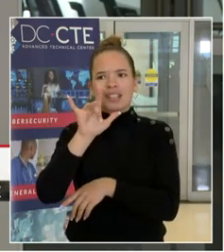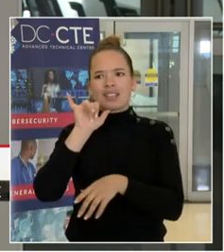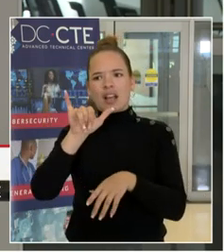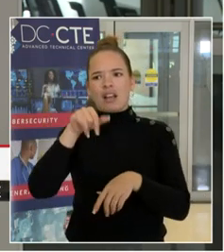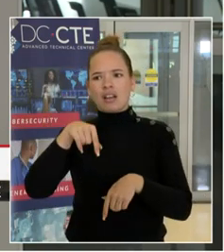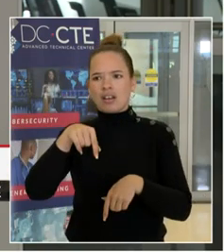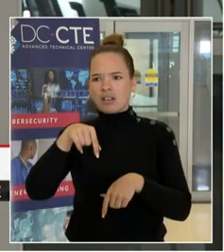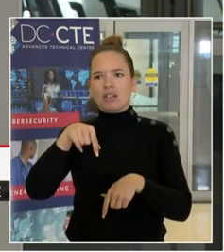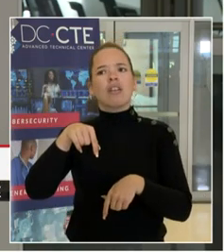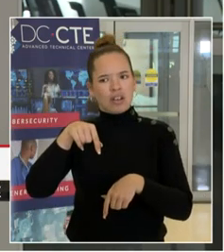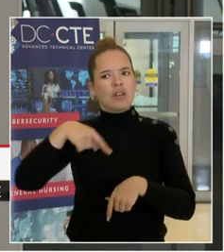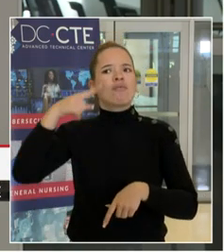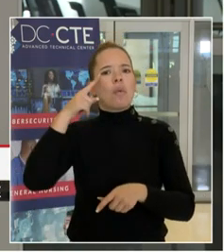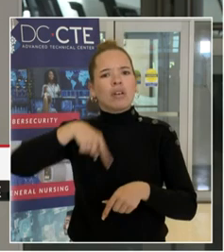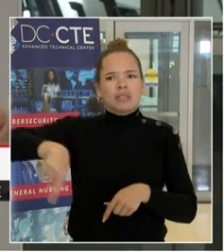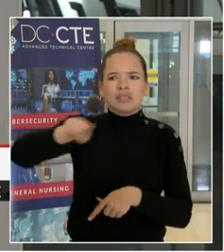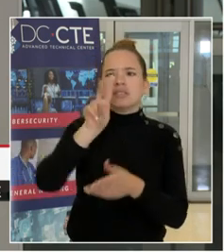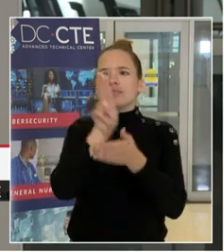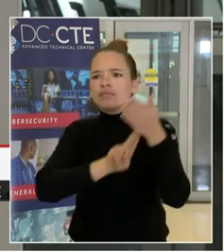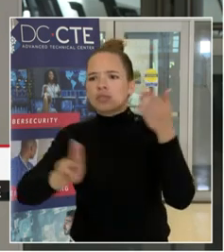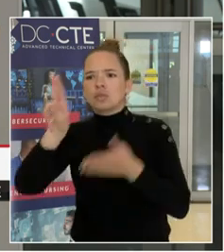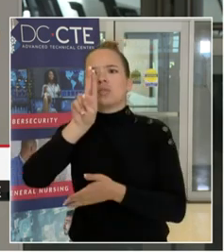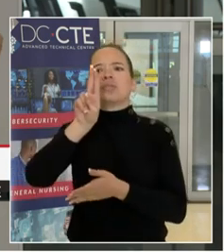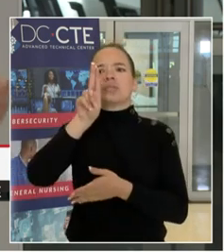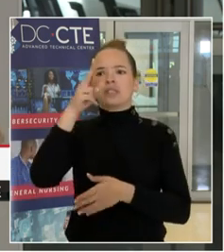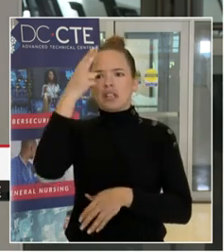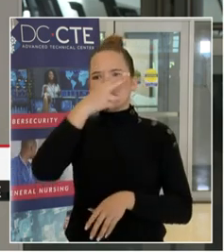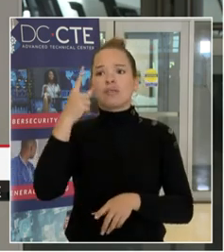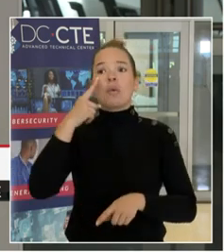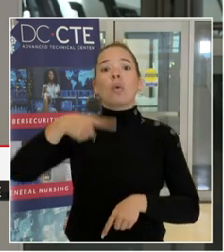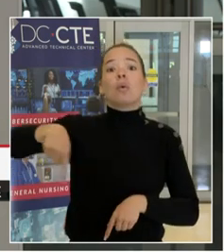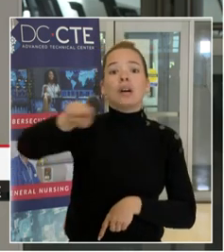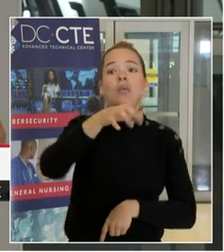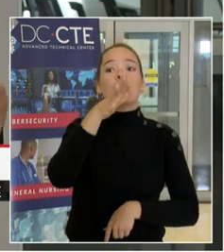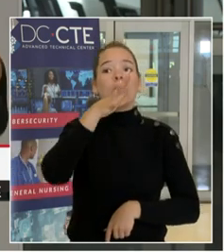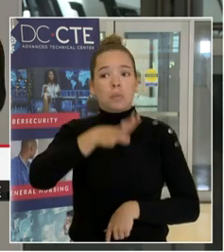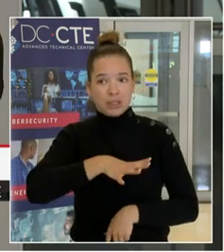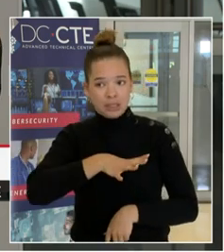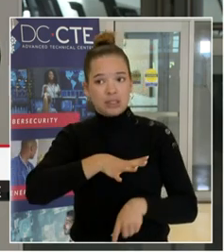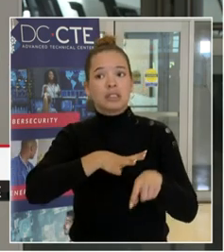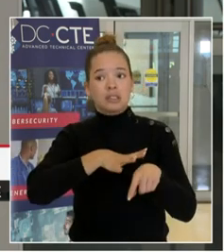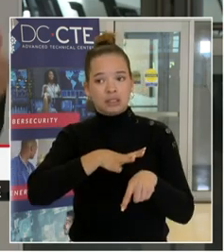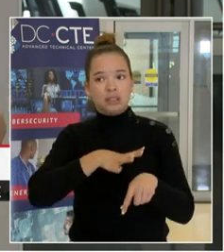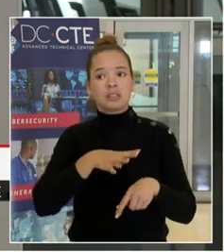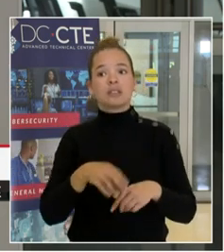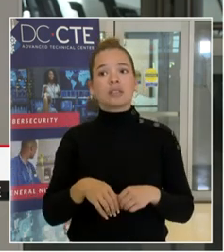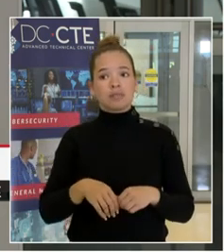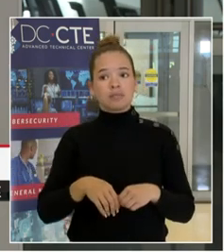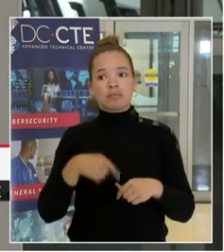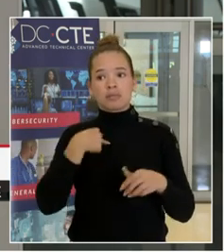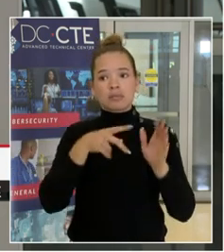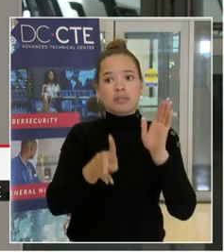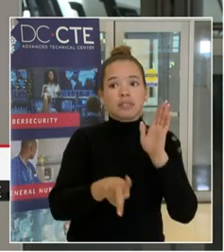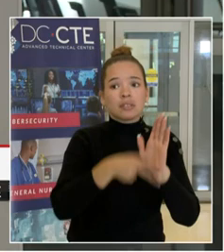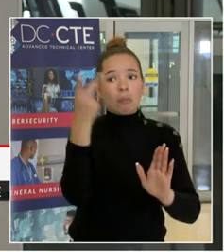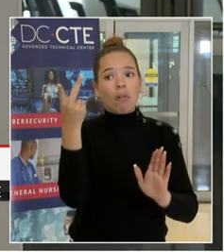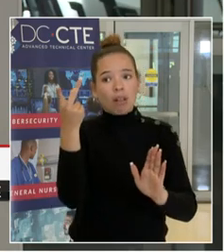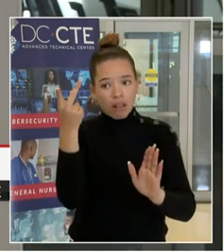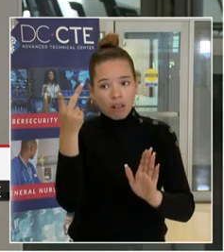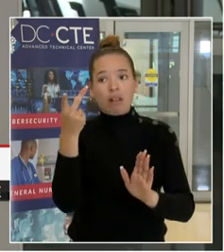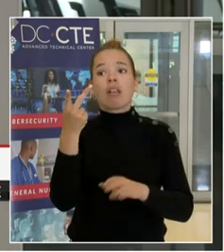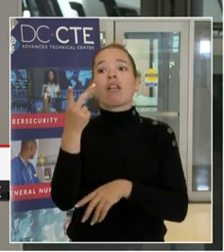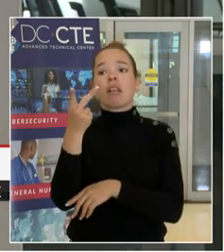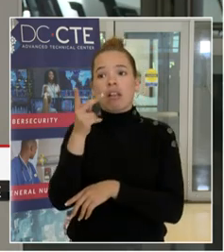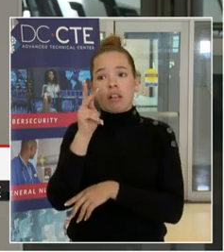women, now also offering co-educational programs like our dual enrollment. We have Early College Academy with Coolidge